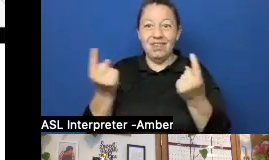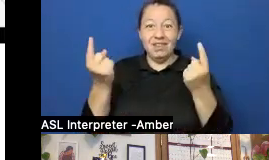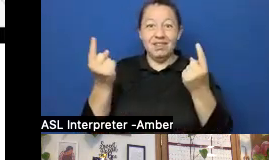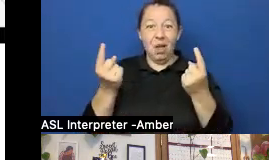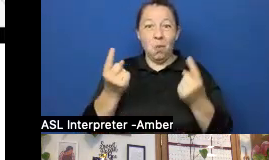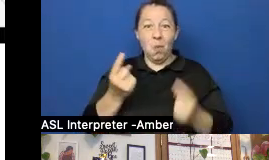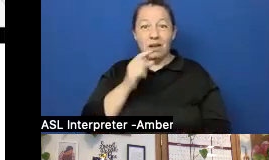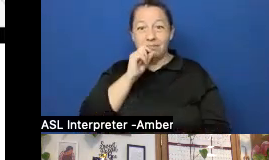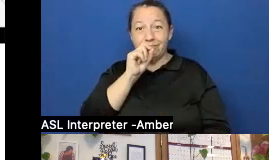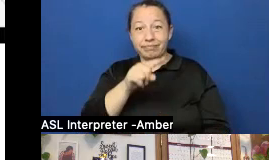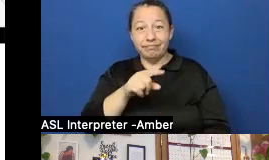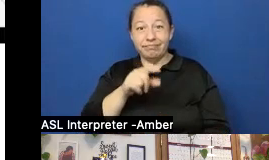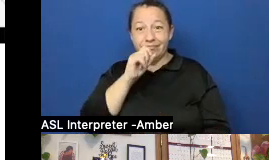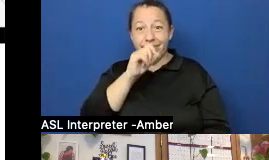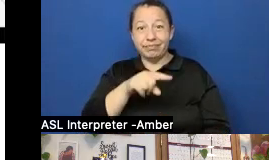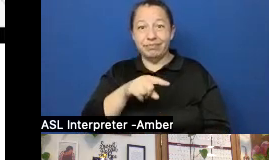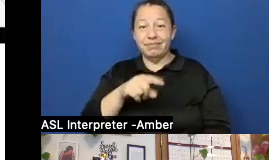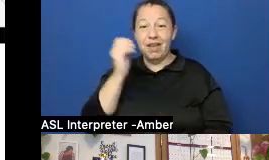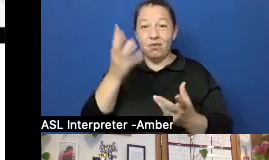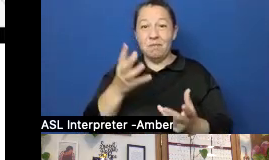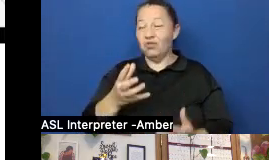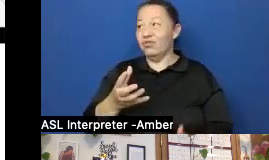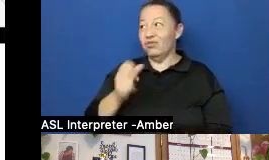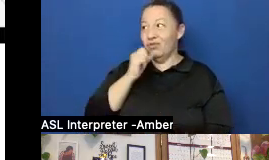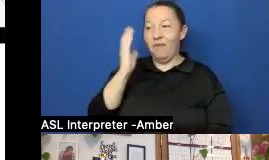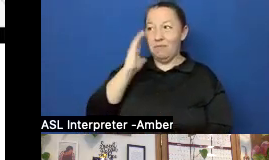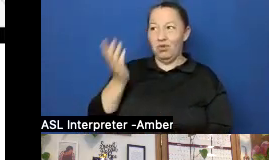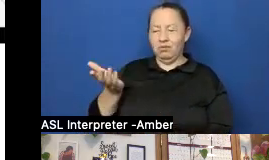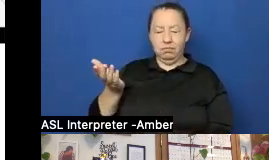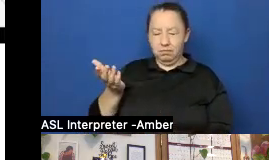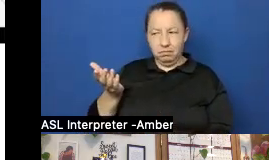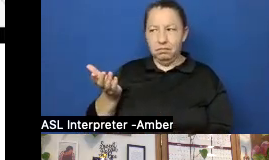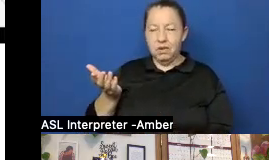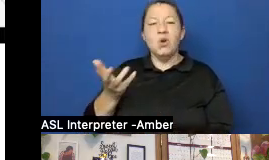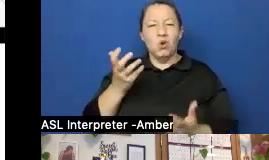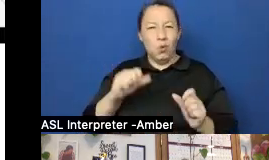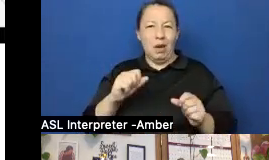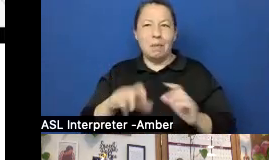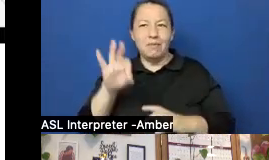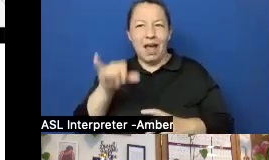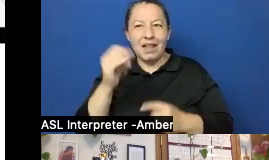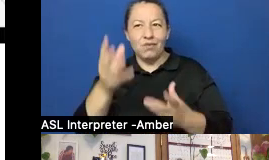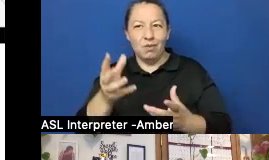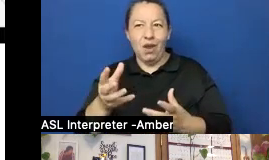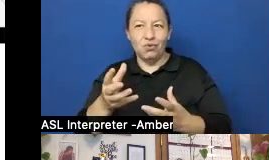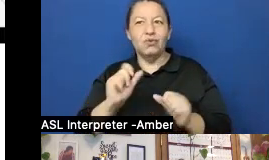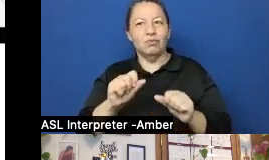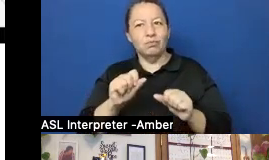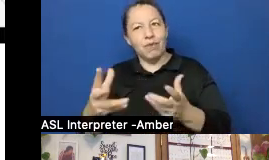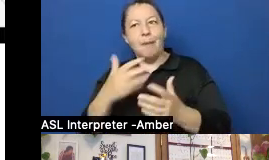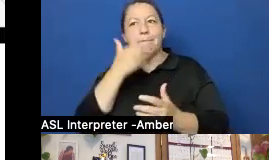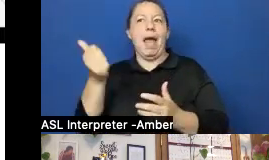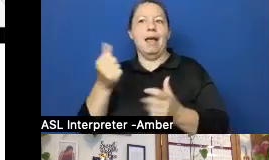of information to you that you're not familiar with, you want to be able to find that information so you can provide your best